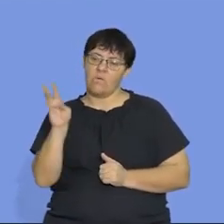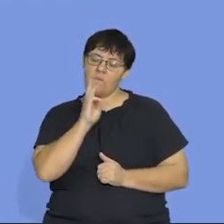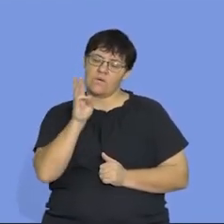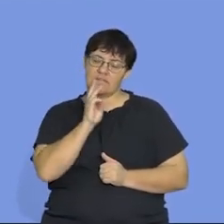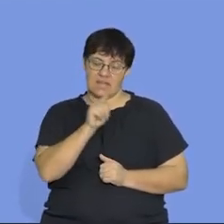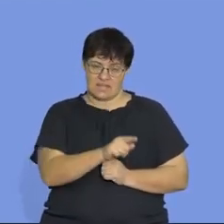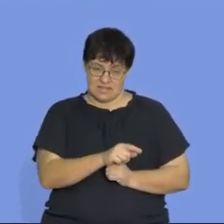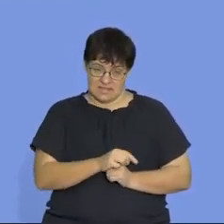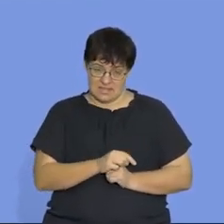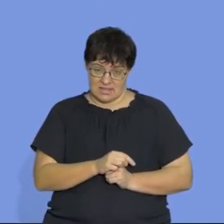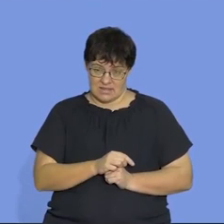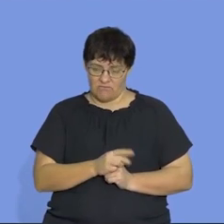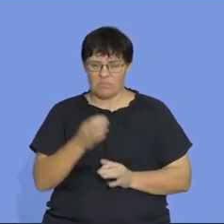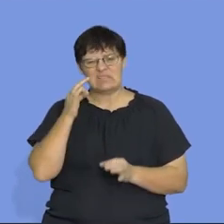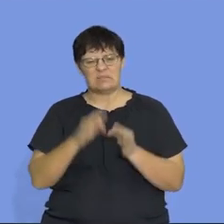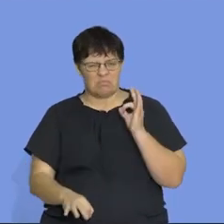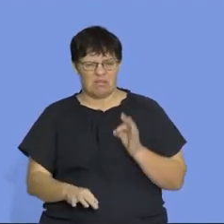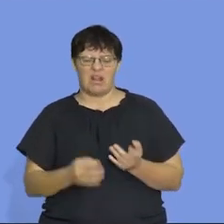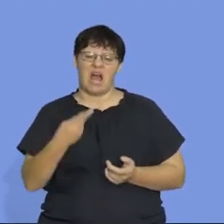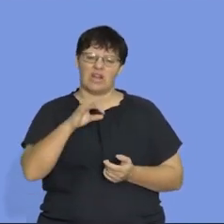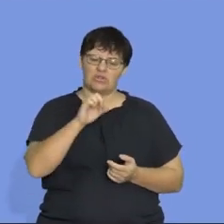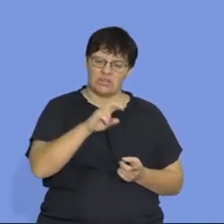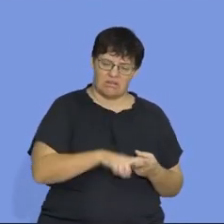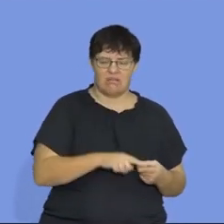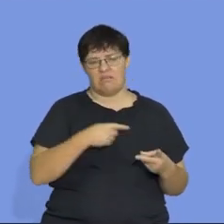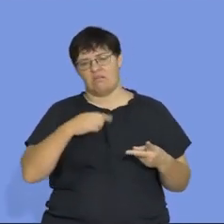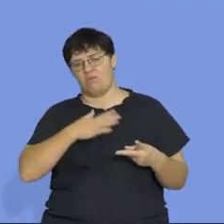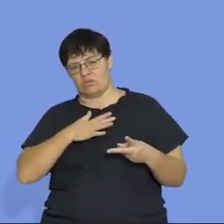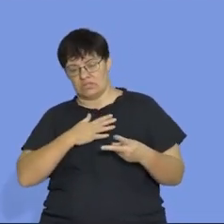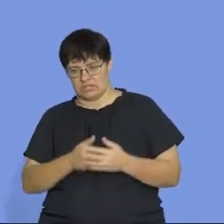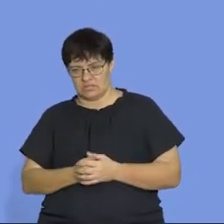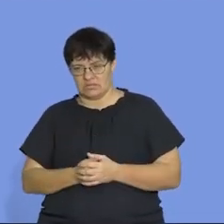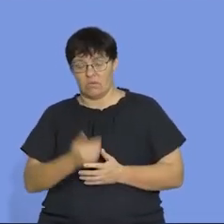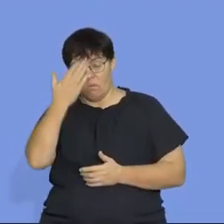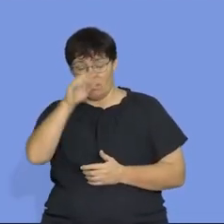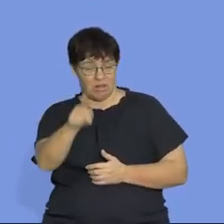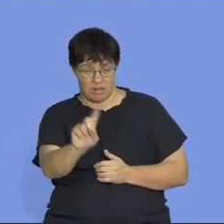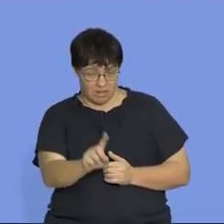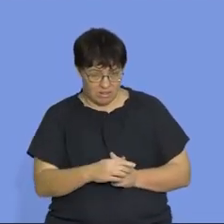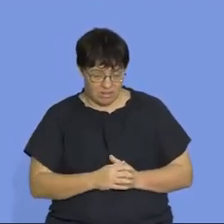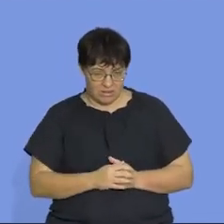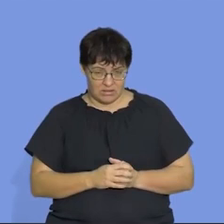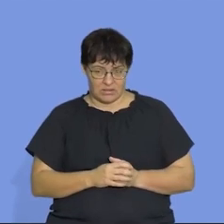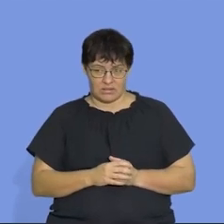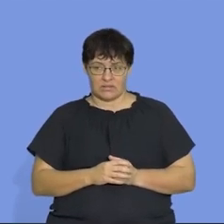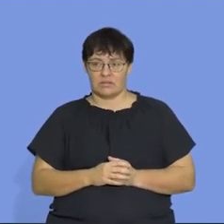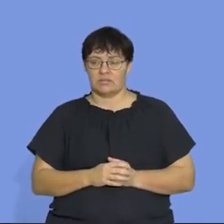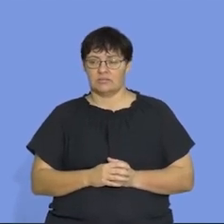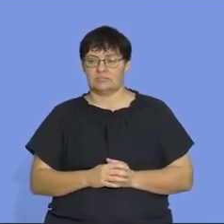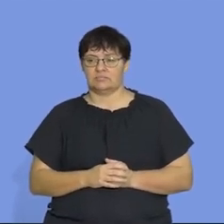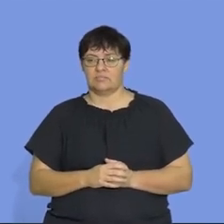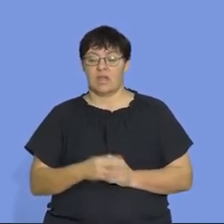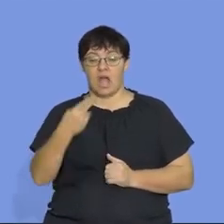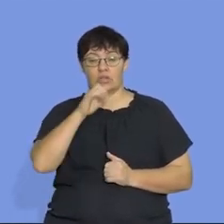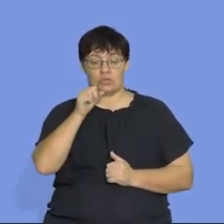from simple elements, hydrogen and oxygen. So what do we know? We know that hydrogen, it's